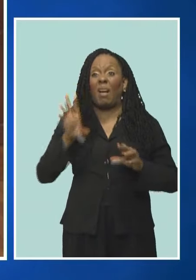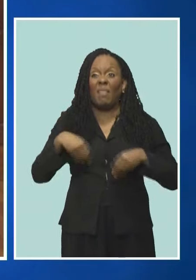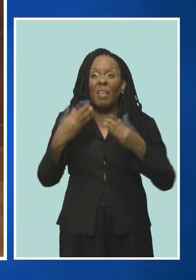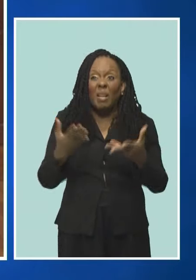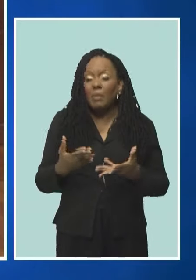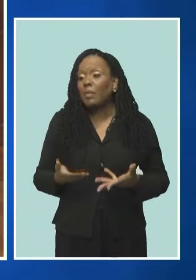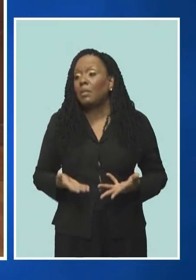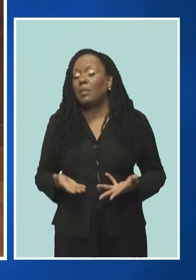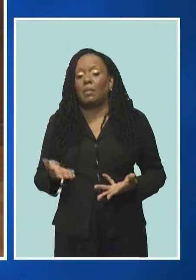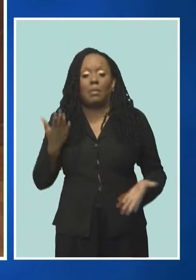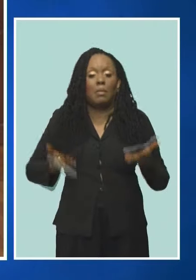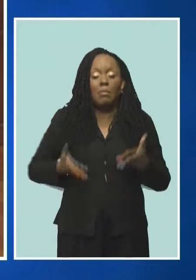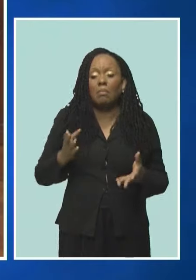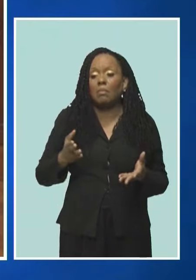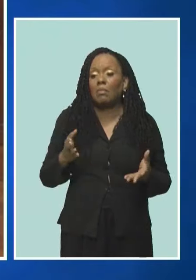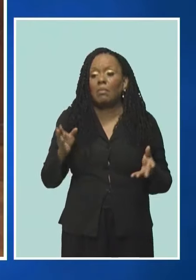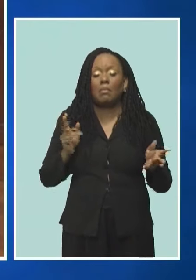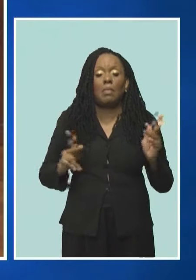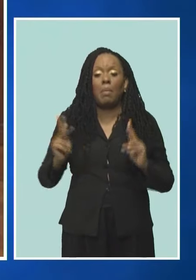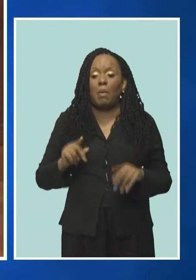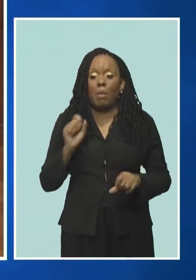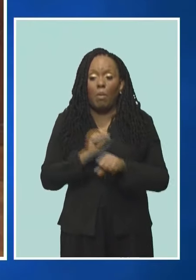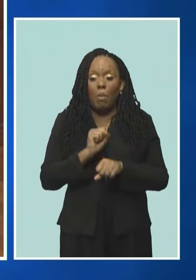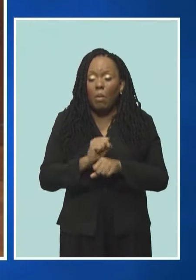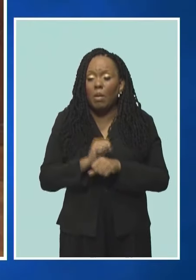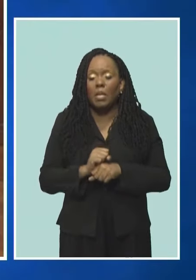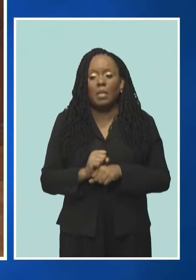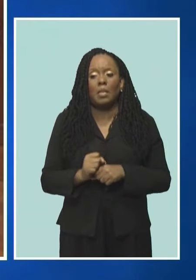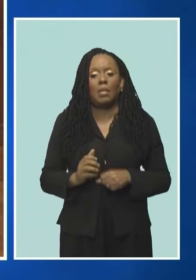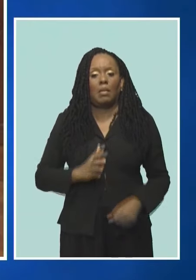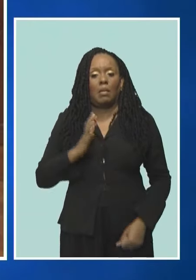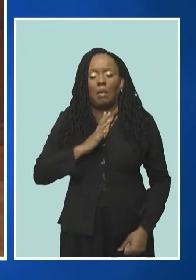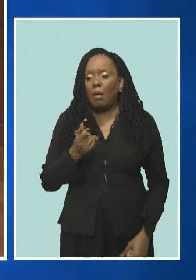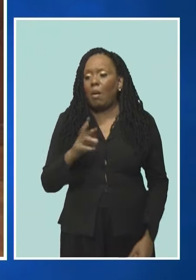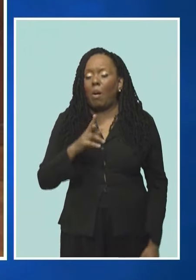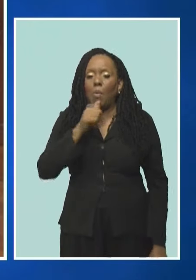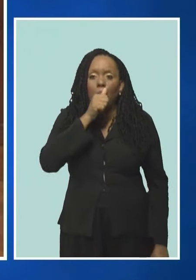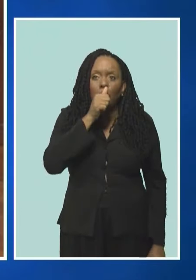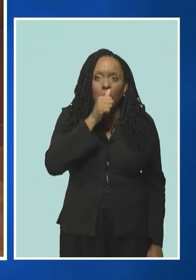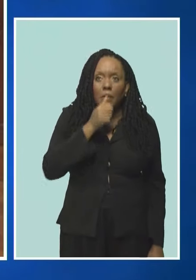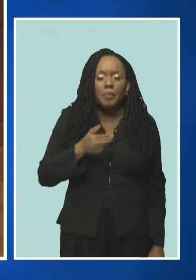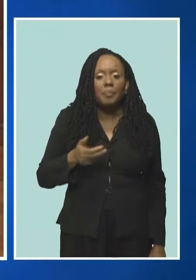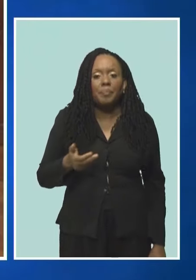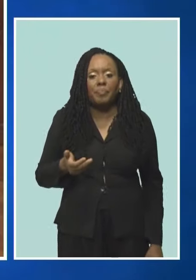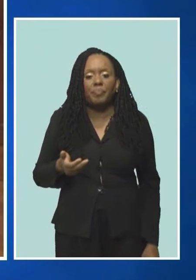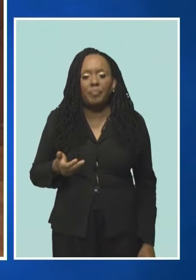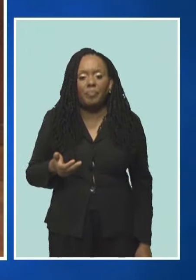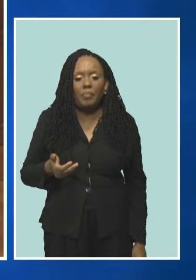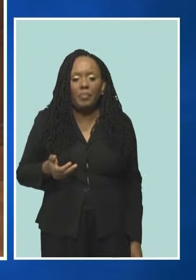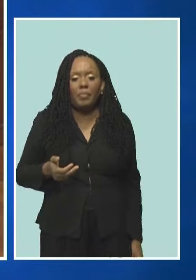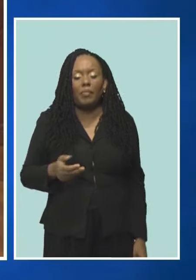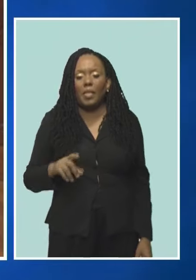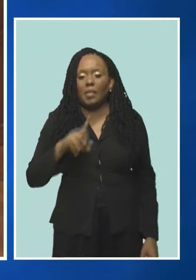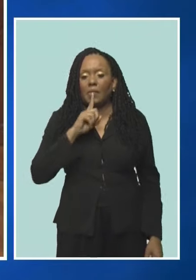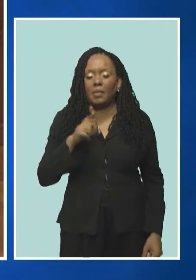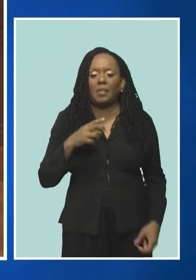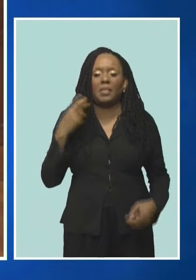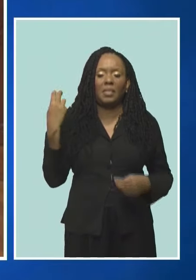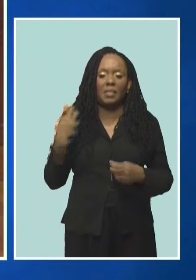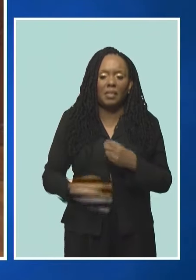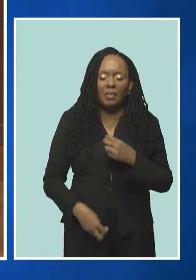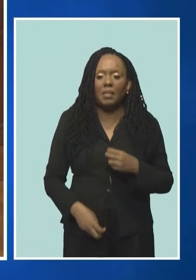judicial officers are before the court, or they themselves are dealing with matters in their private practice. And it oftentimes becomes very difficult to